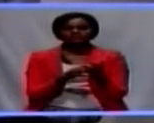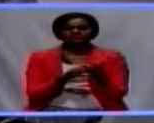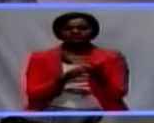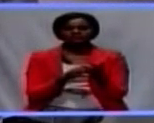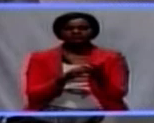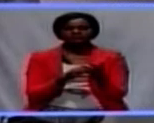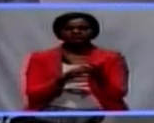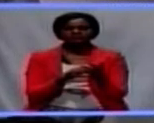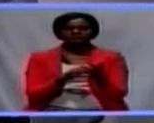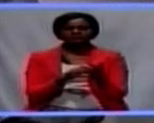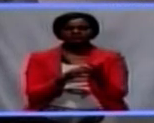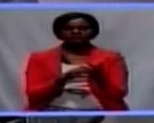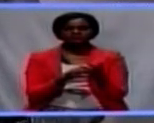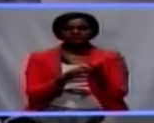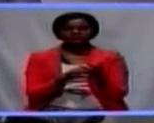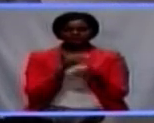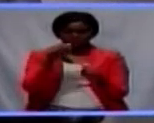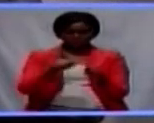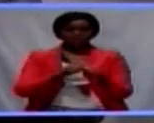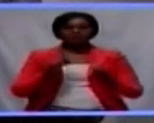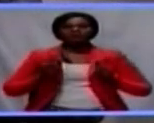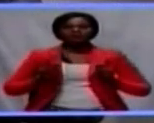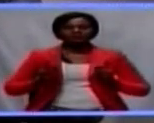it is every citizen's